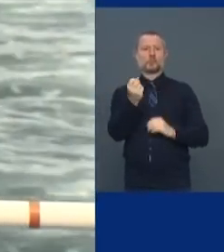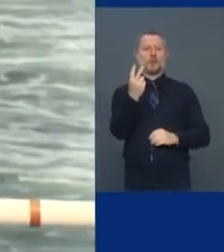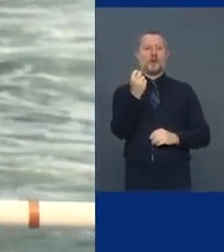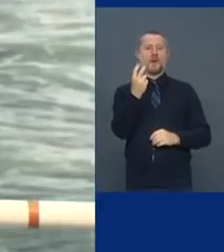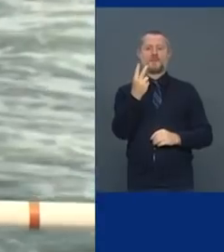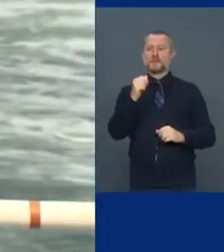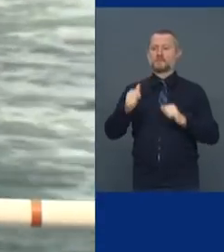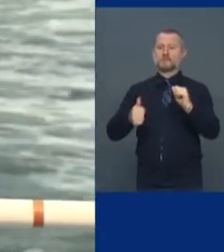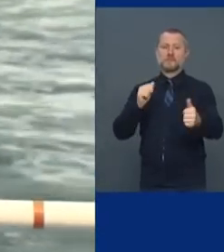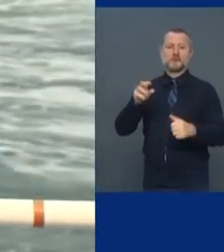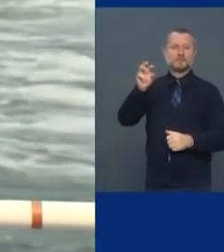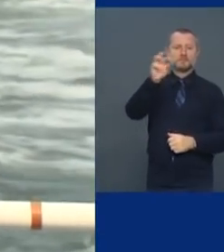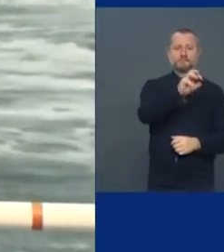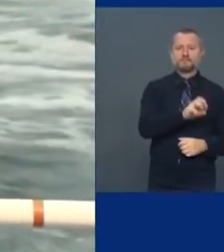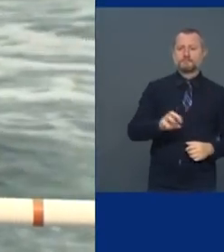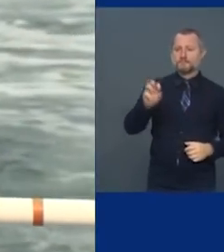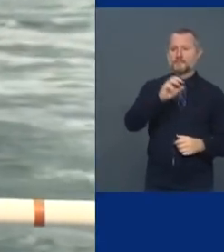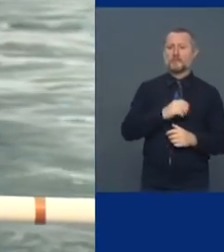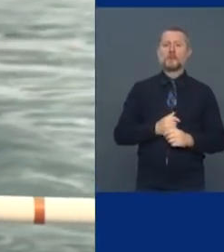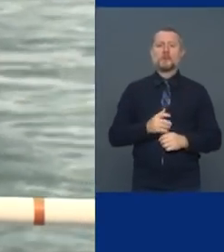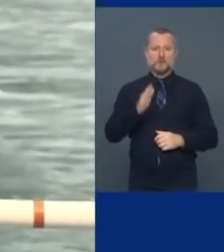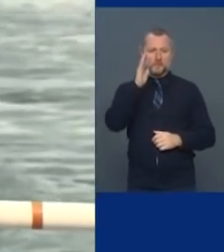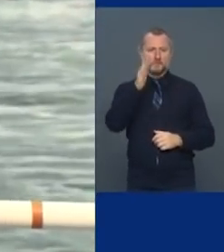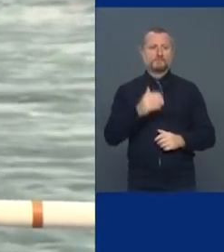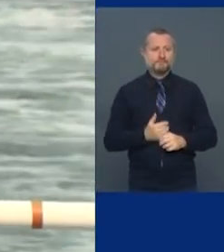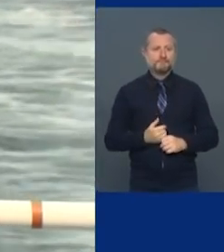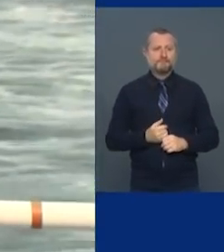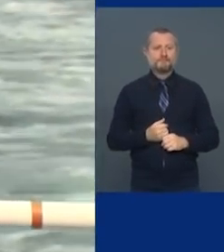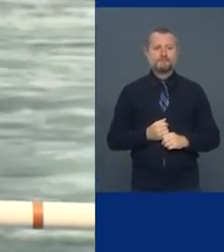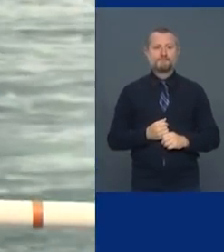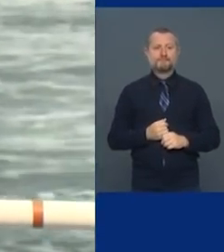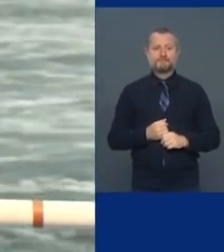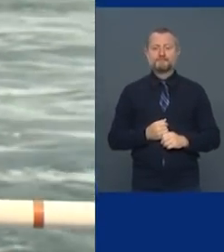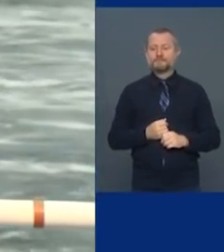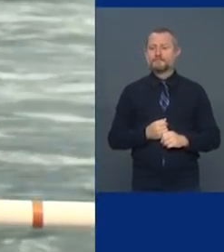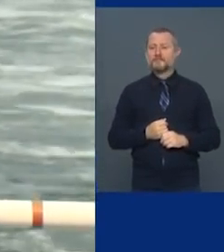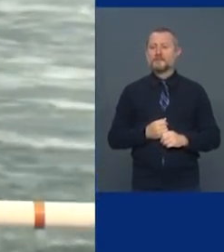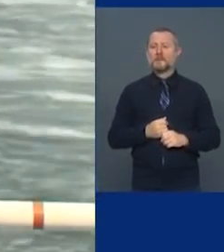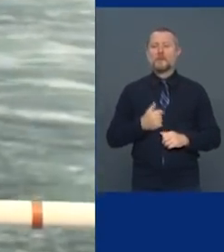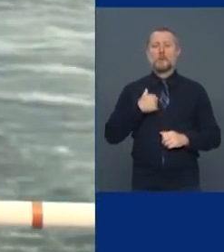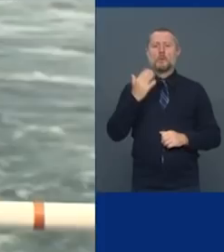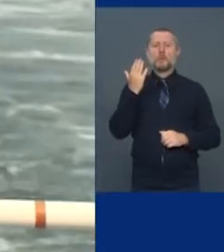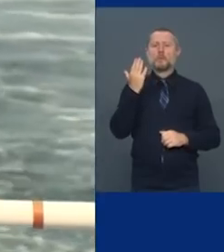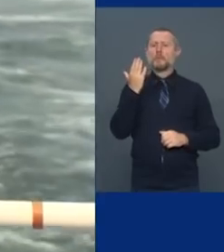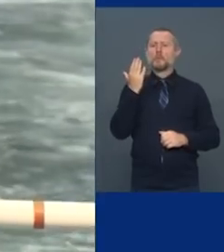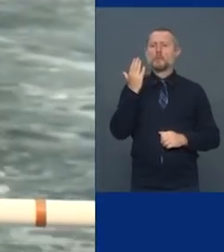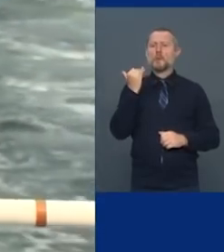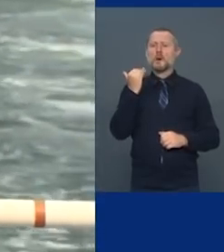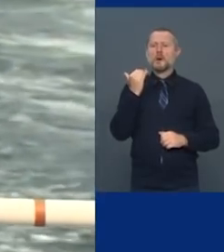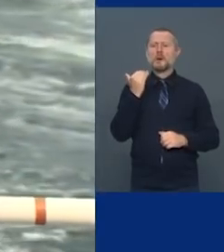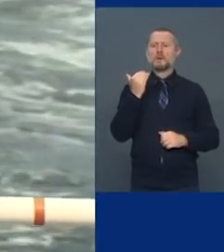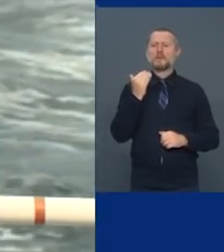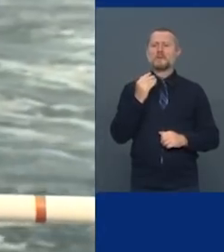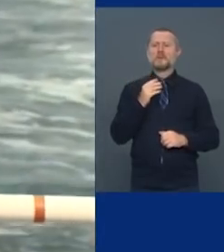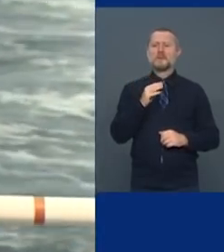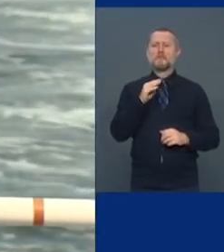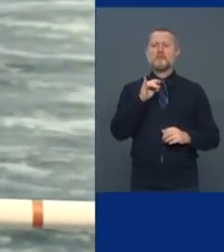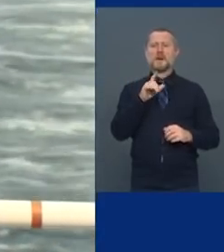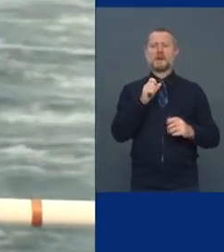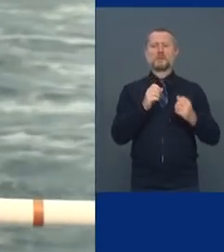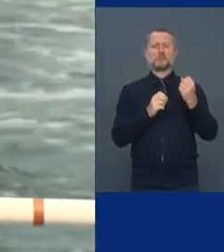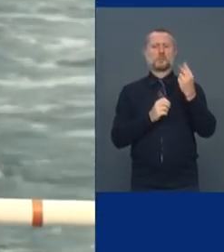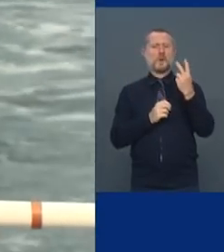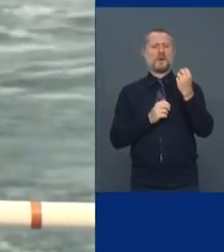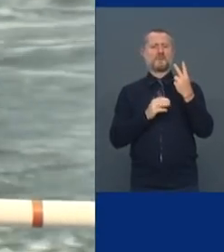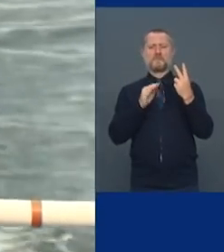online in the coming years. Just a quick trivia question. Why do you think 12 Mile Reef is called 12 Mile Reef? It's